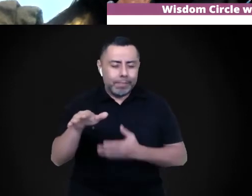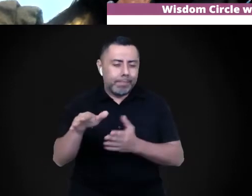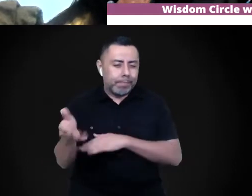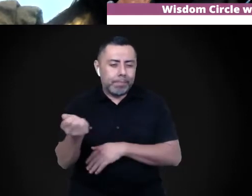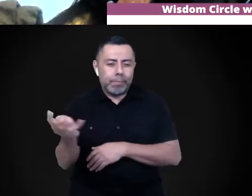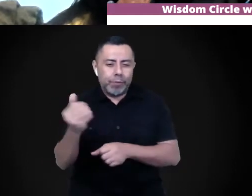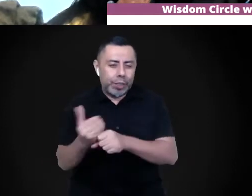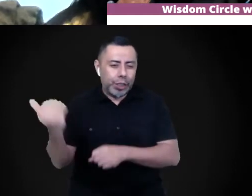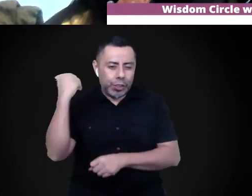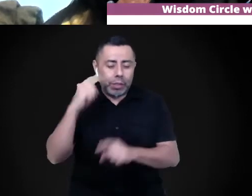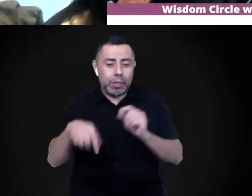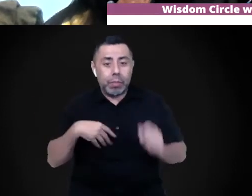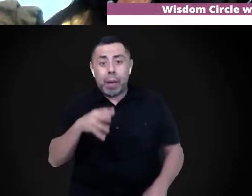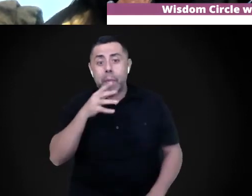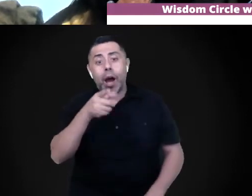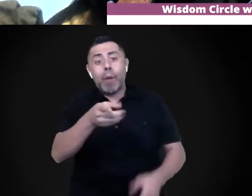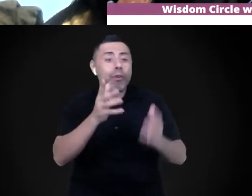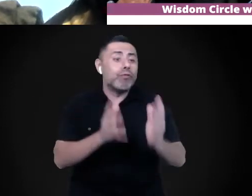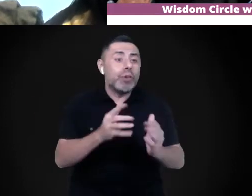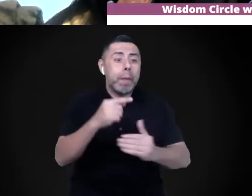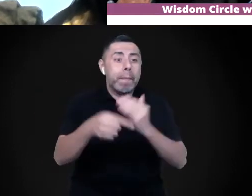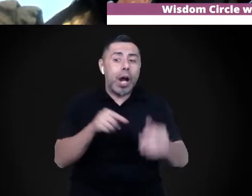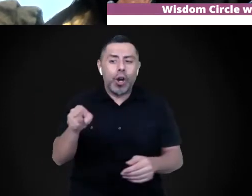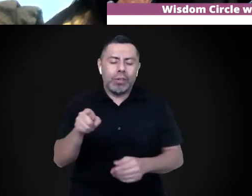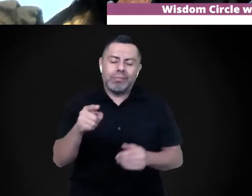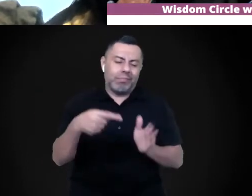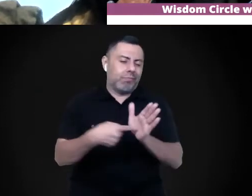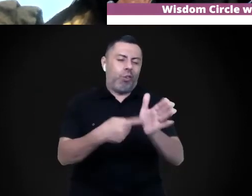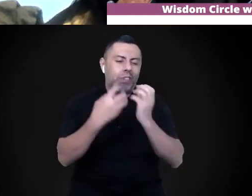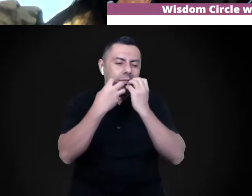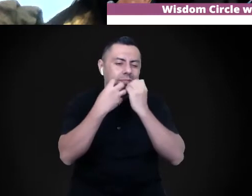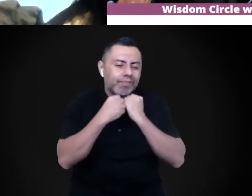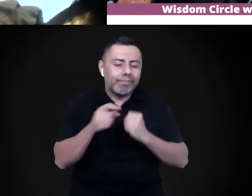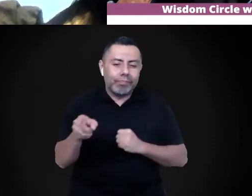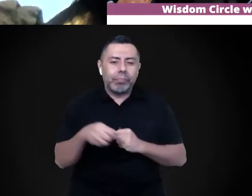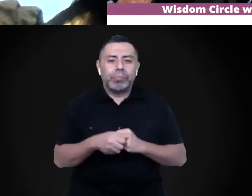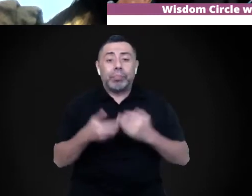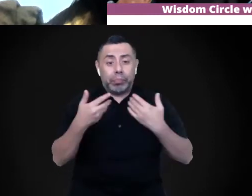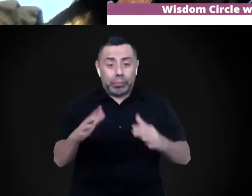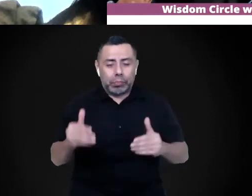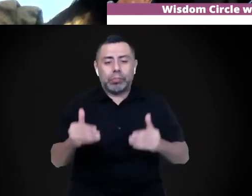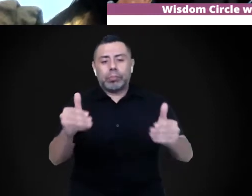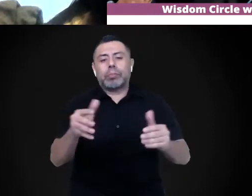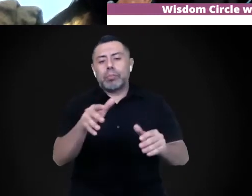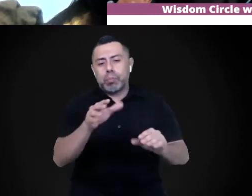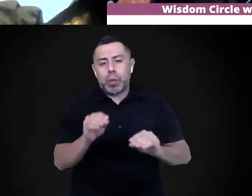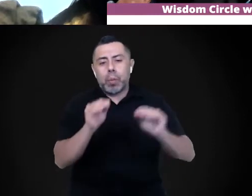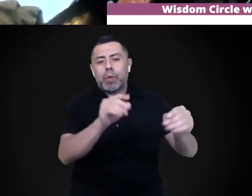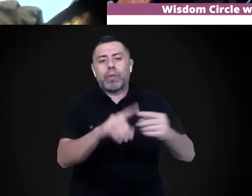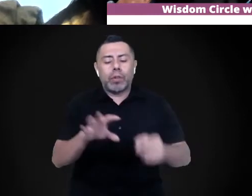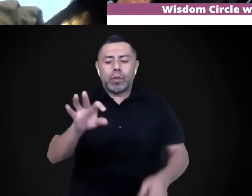dearly of her. So from there, Mom moved on to Fort Wingate out in past